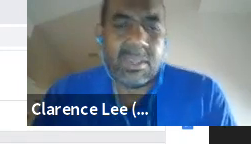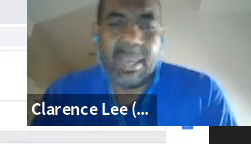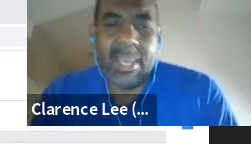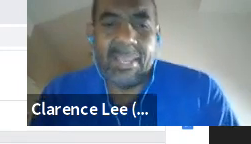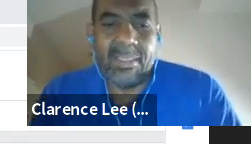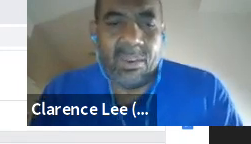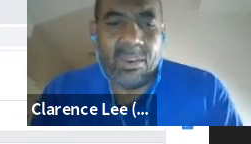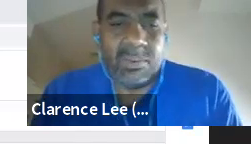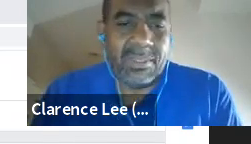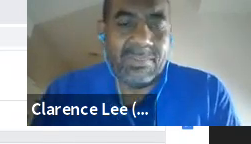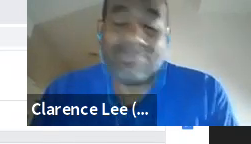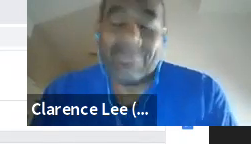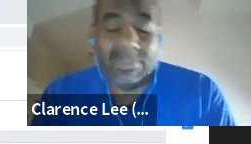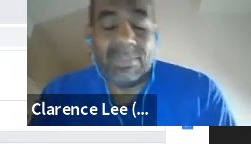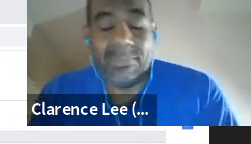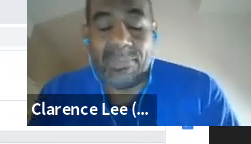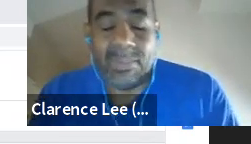because,